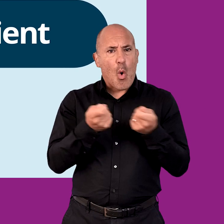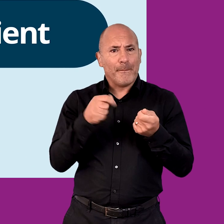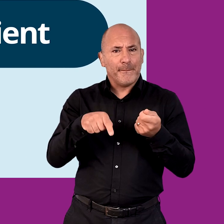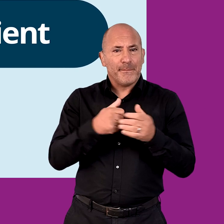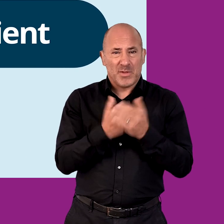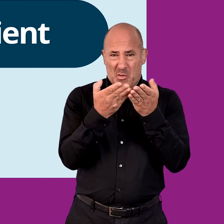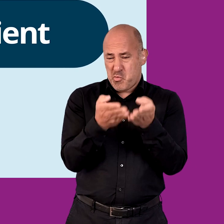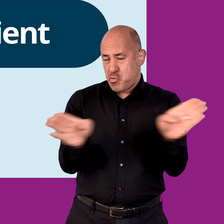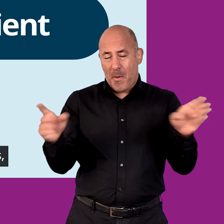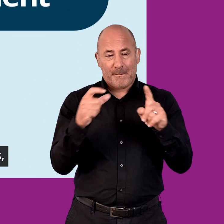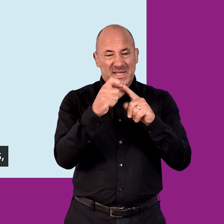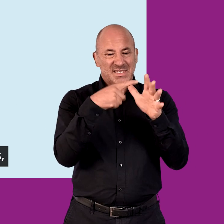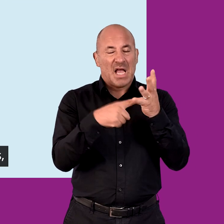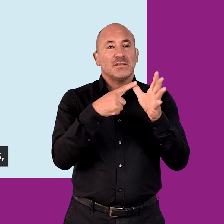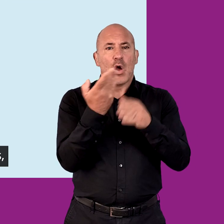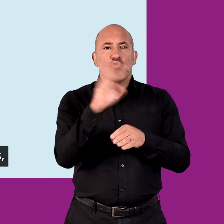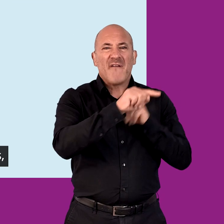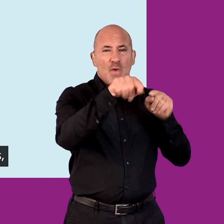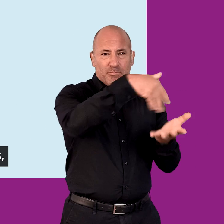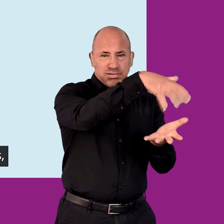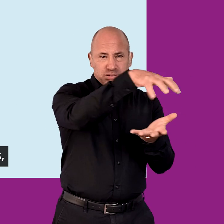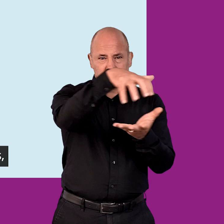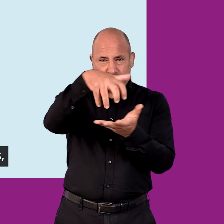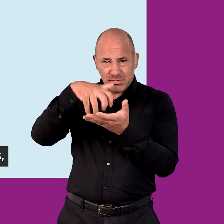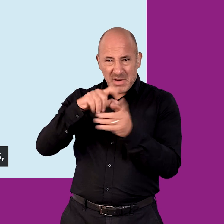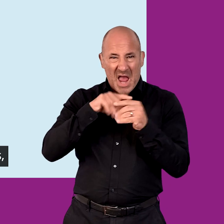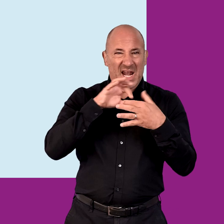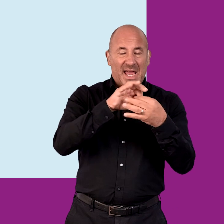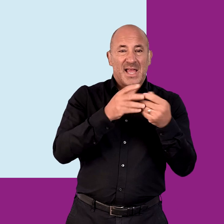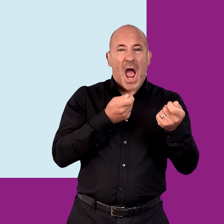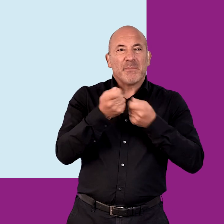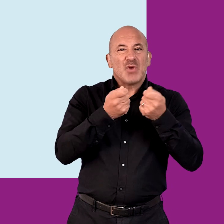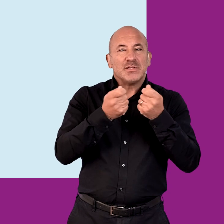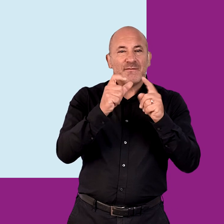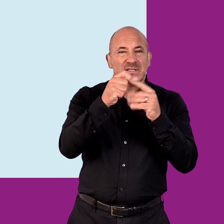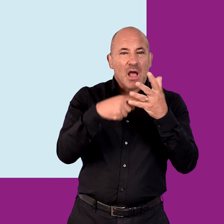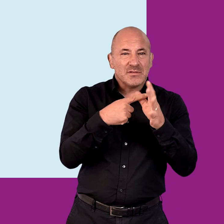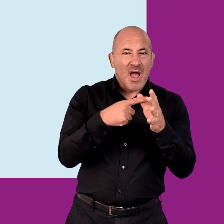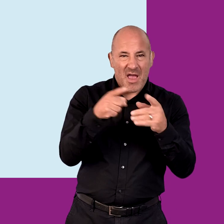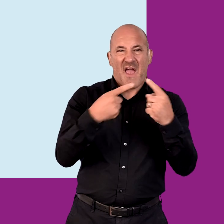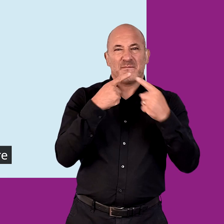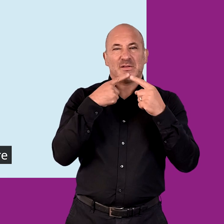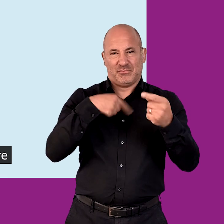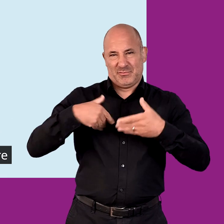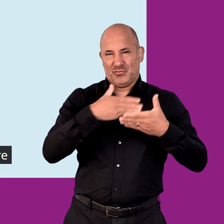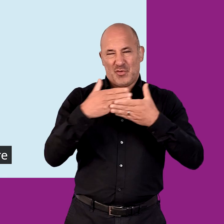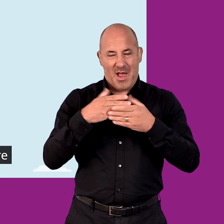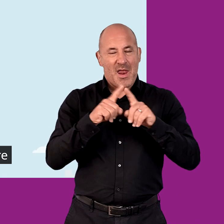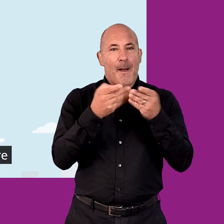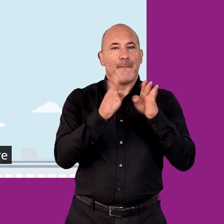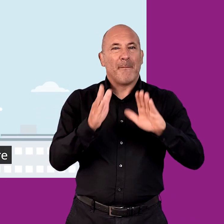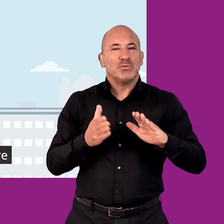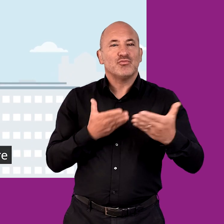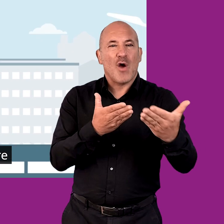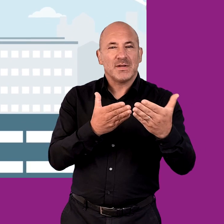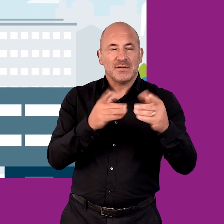and resilient. It uses a wide range of data sources, like linked administrative data, which is information